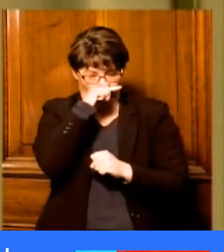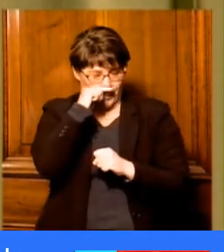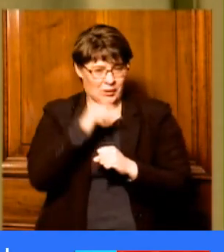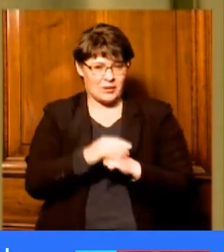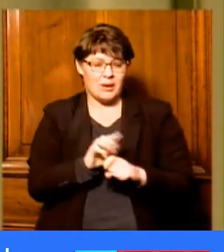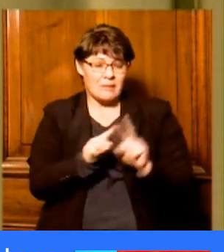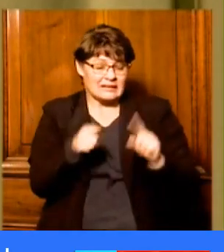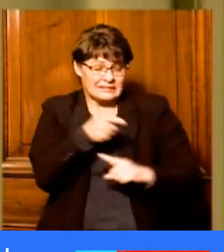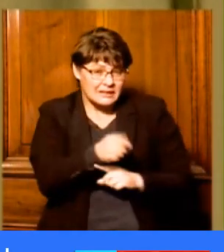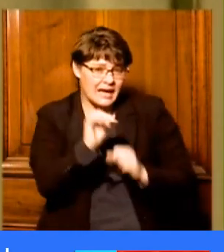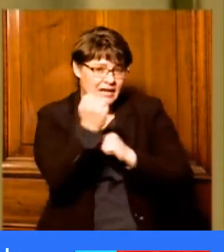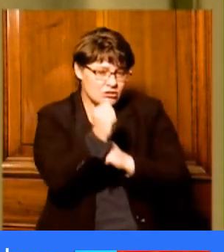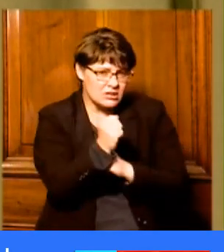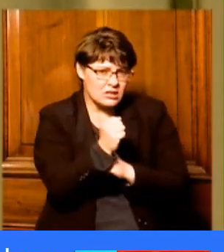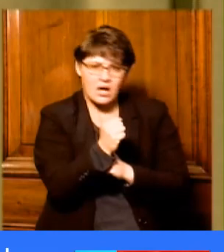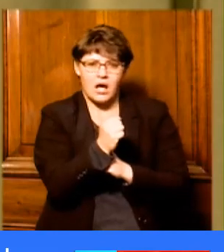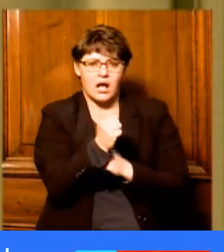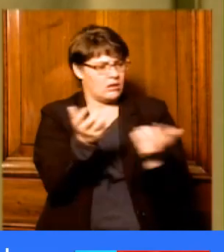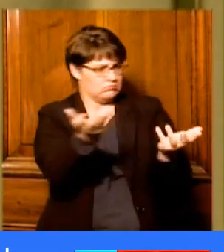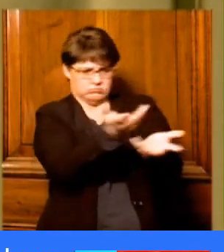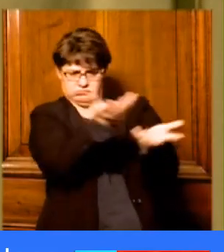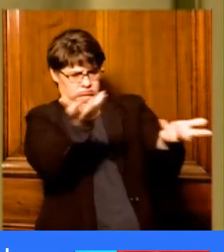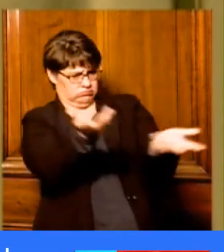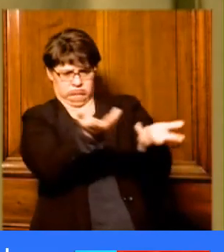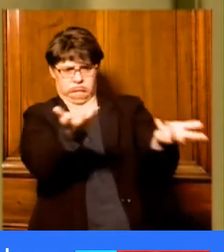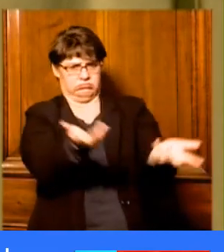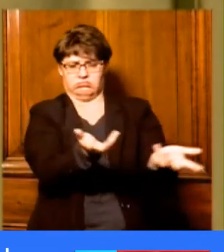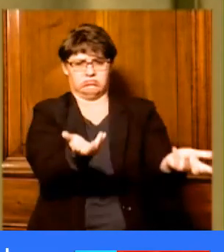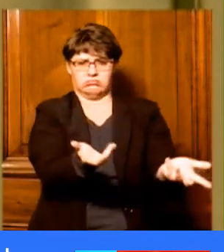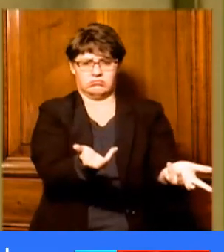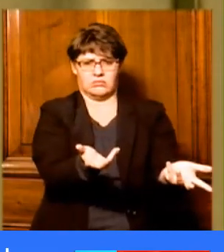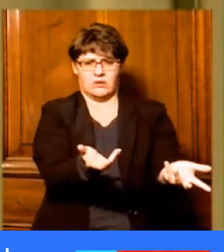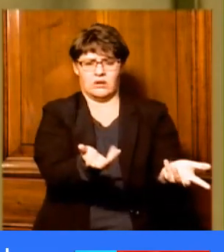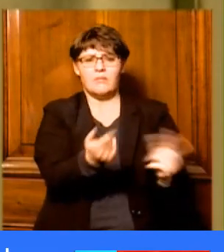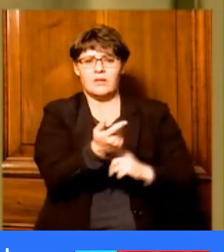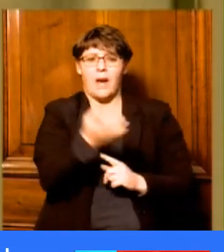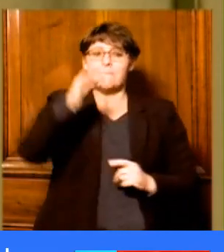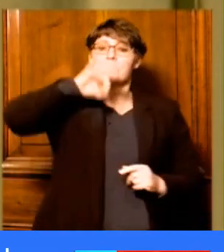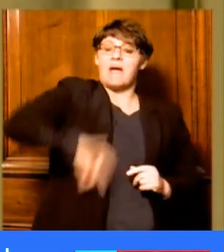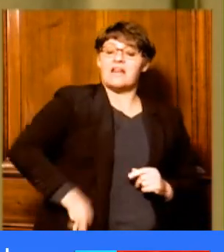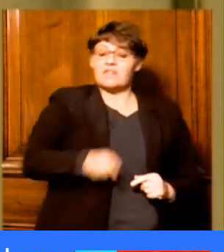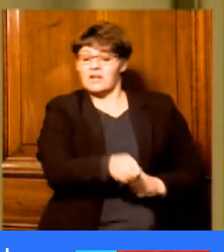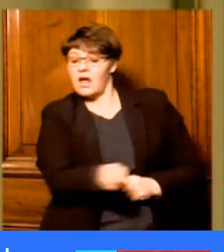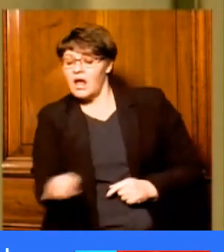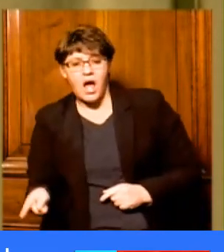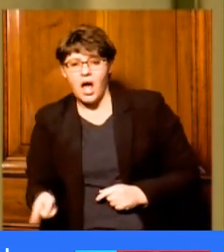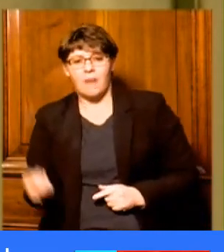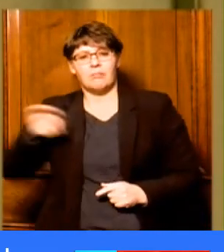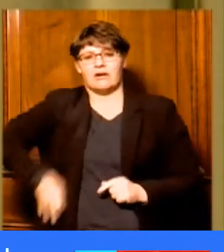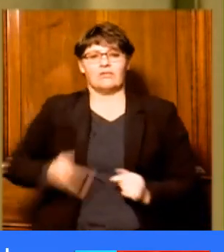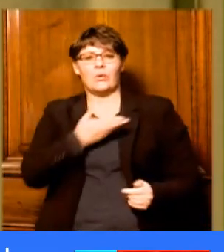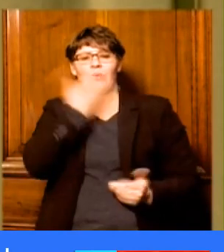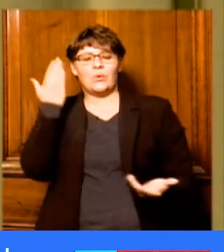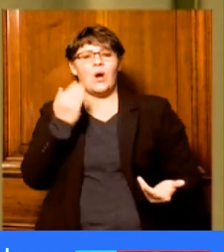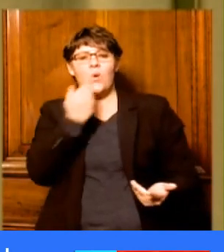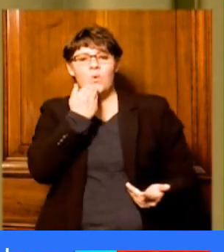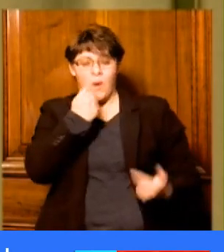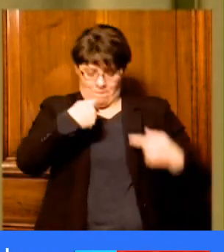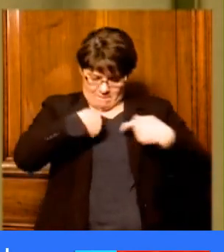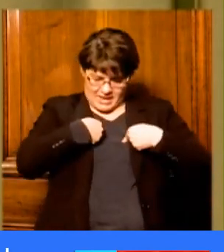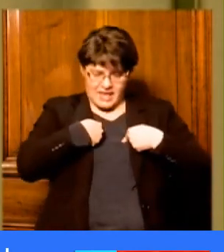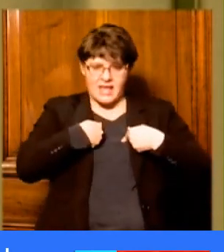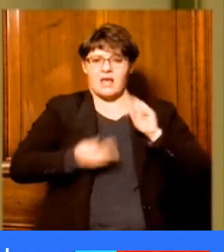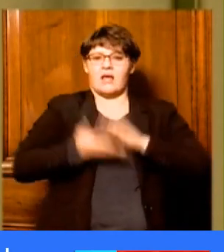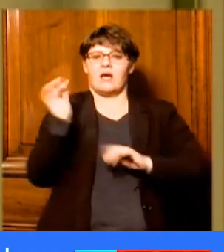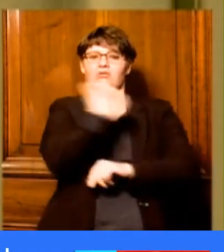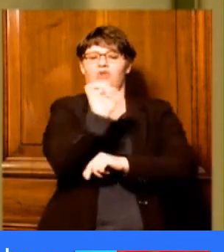this industry is nowhere making sure that the real beneficiaries who are supposed to be the operators are actually